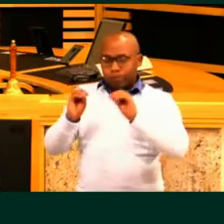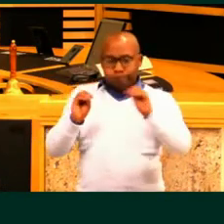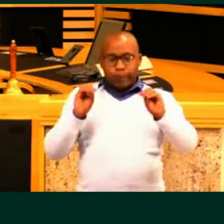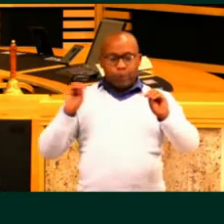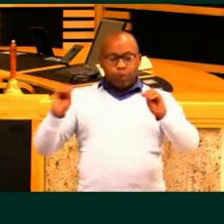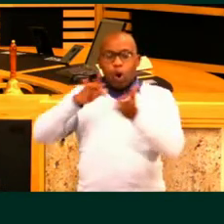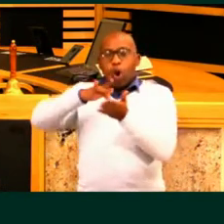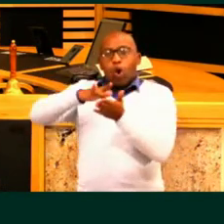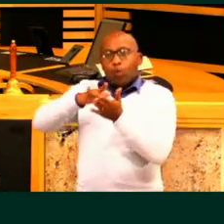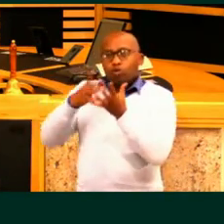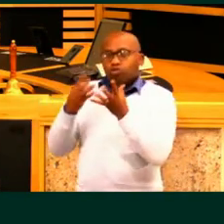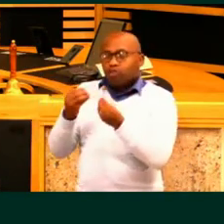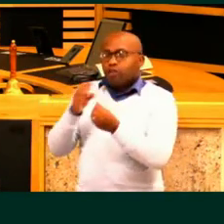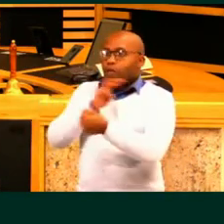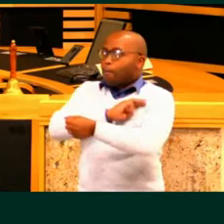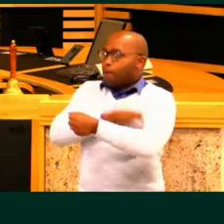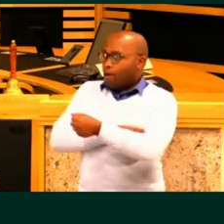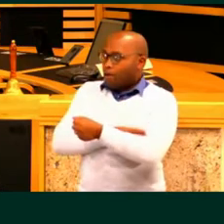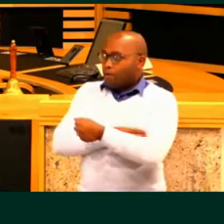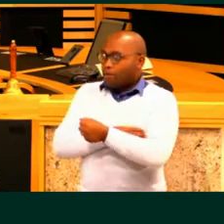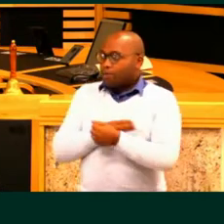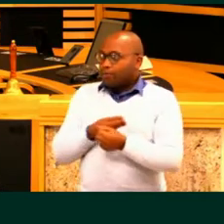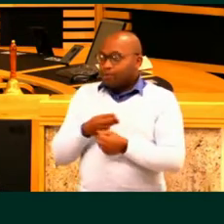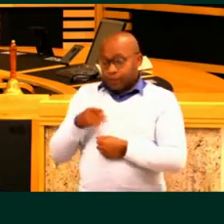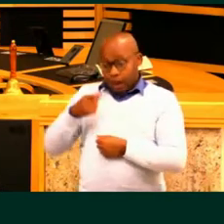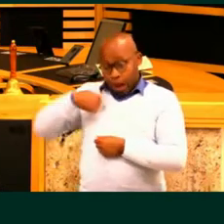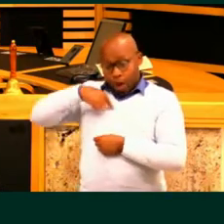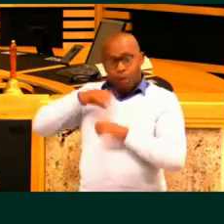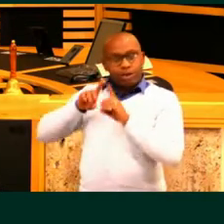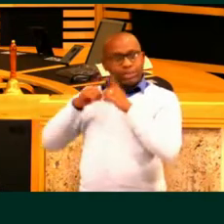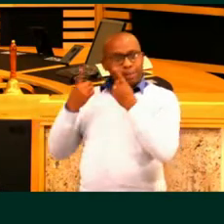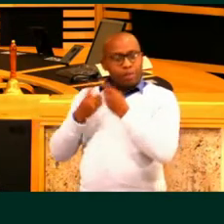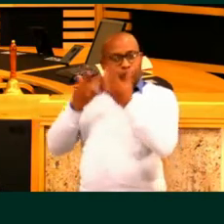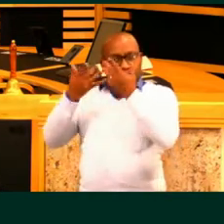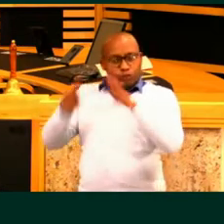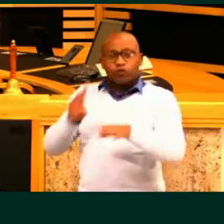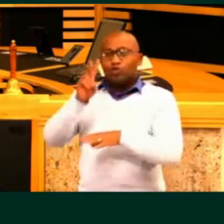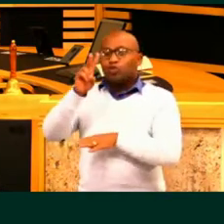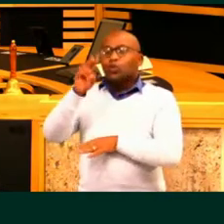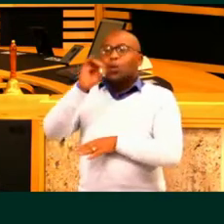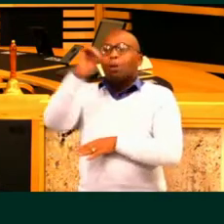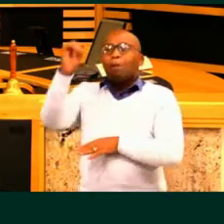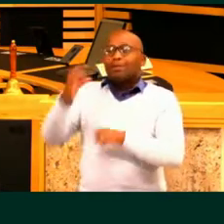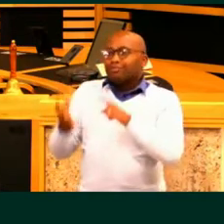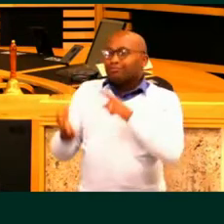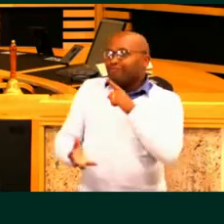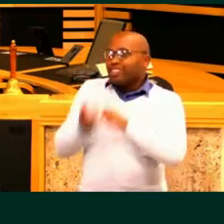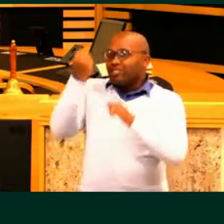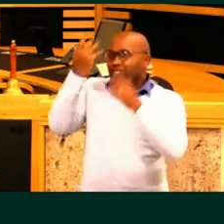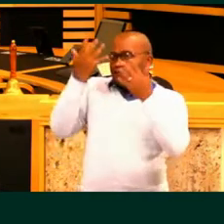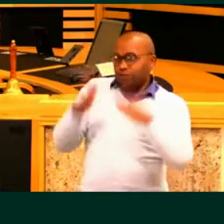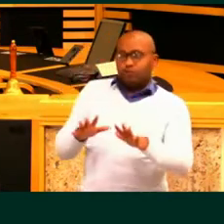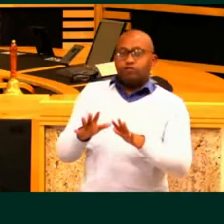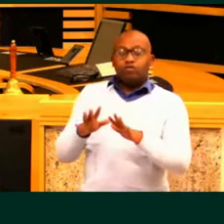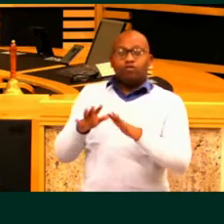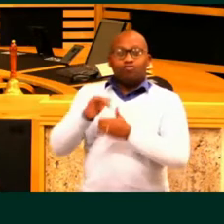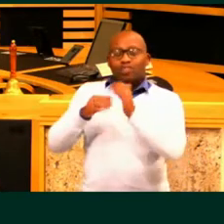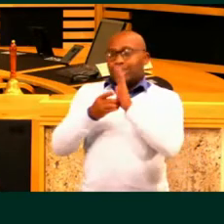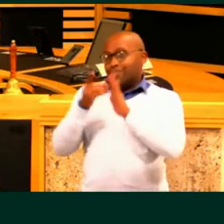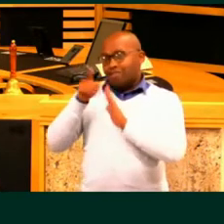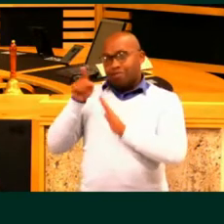Social Development 2% men and all other departments now are rolling up